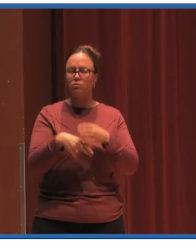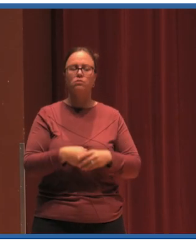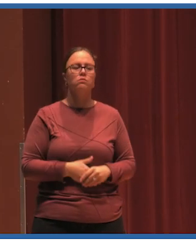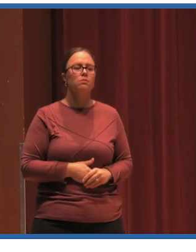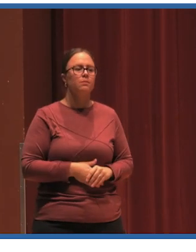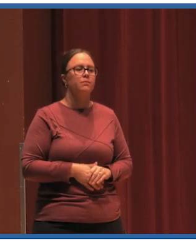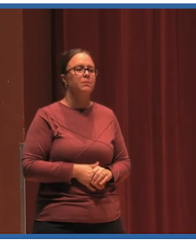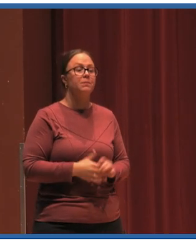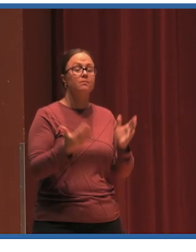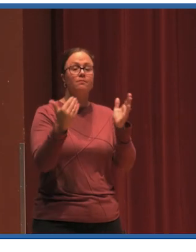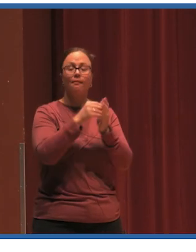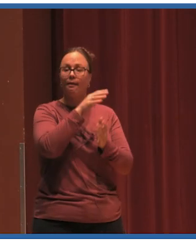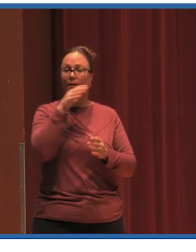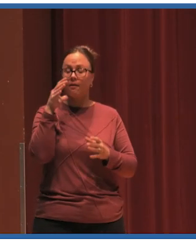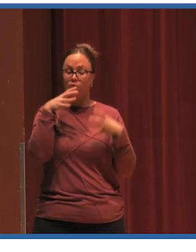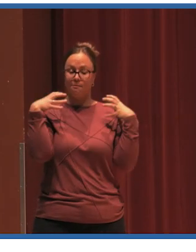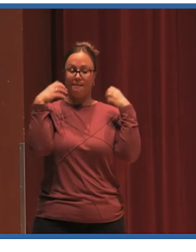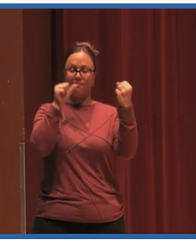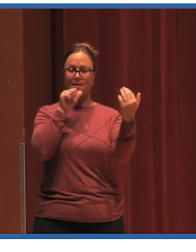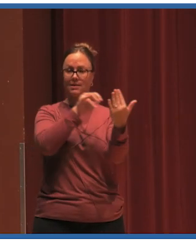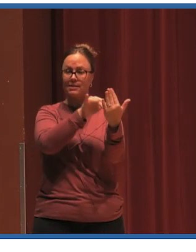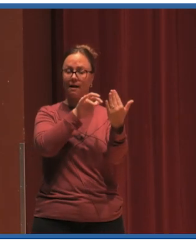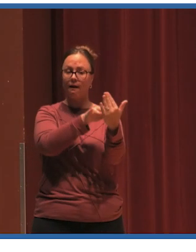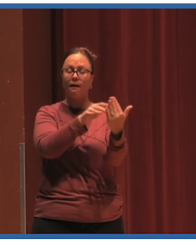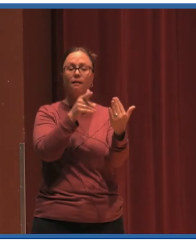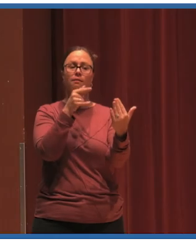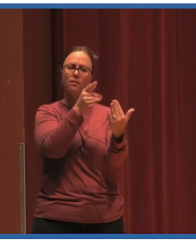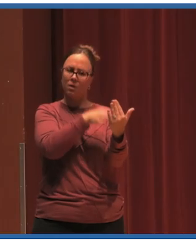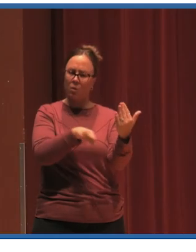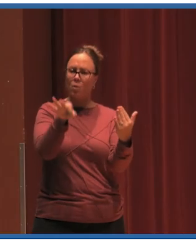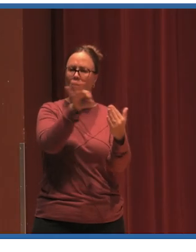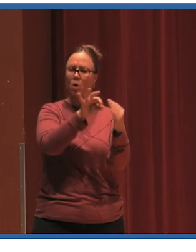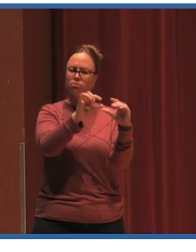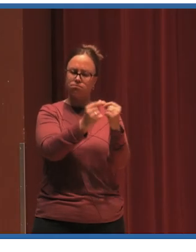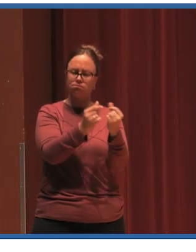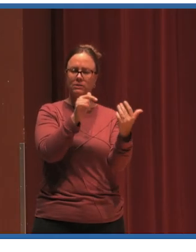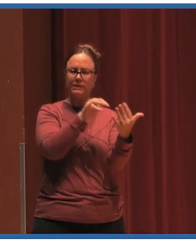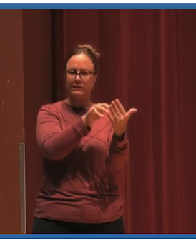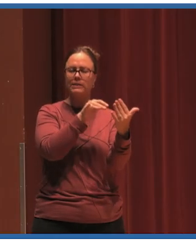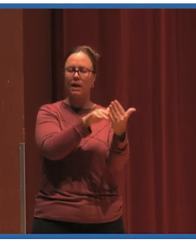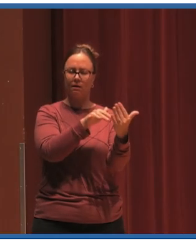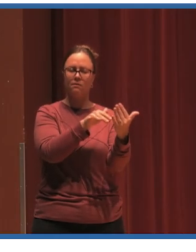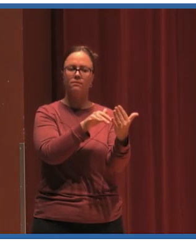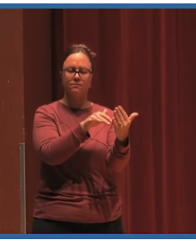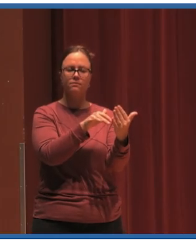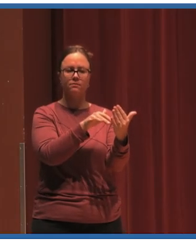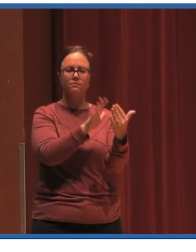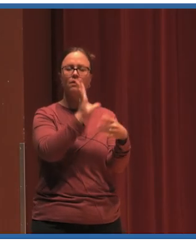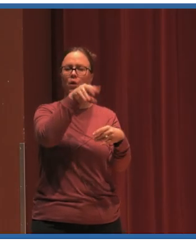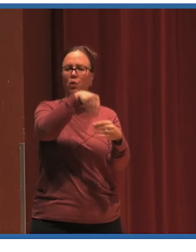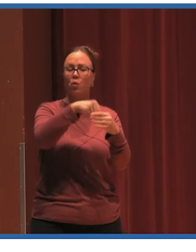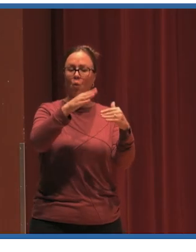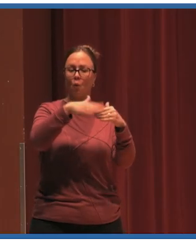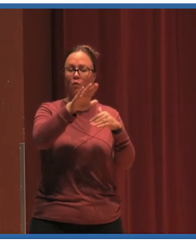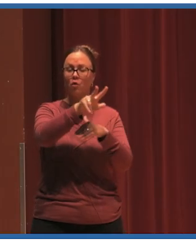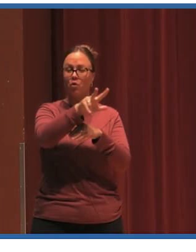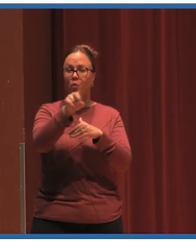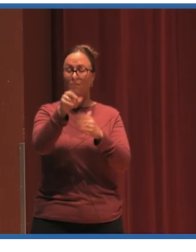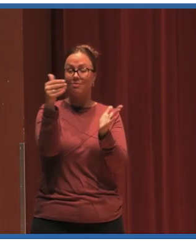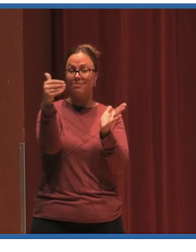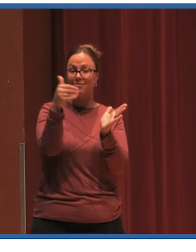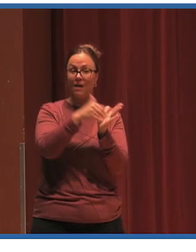Again, the agricultural health study is a really important cohort study run out of the National Cancer Institute that includes over